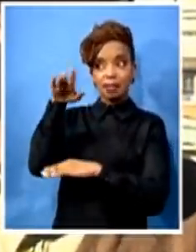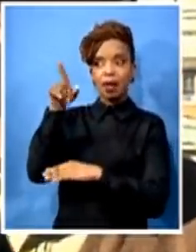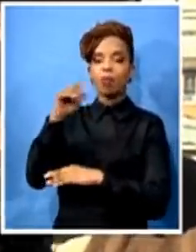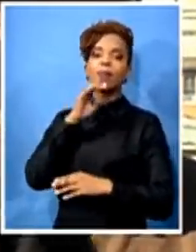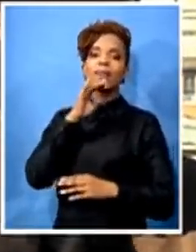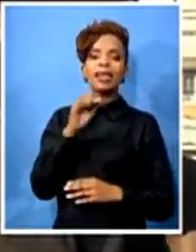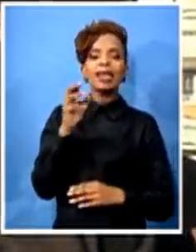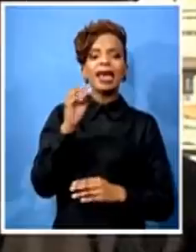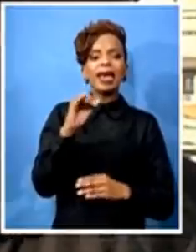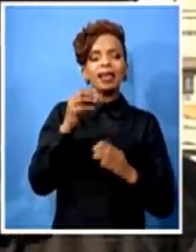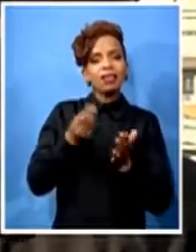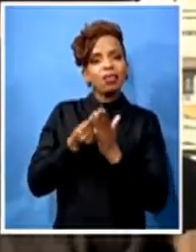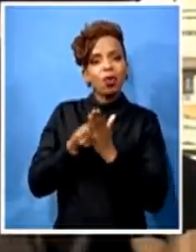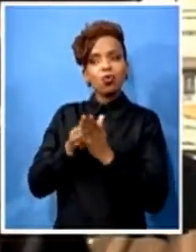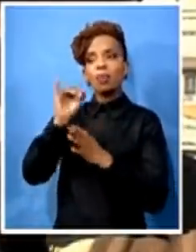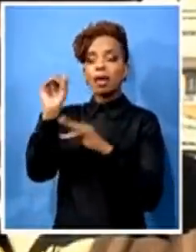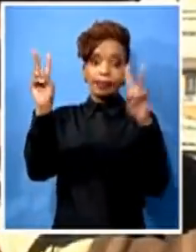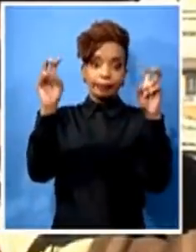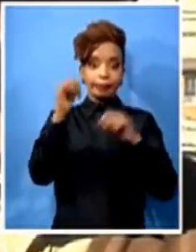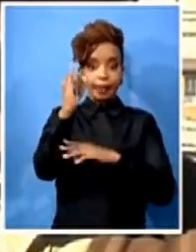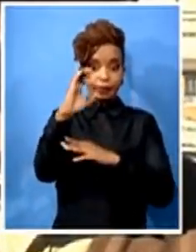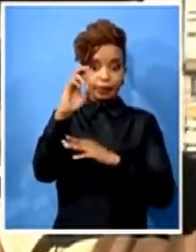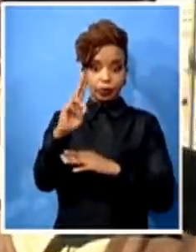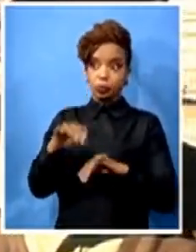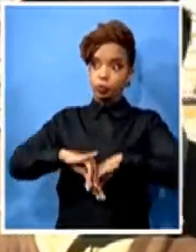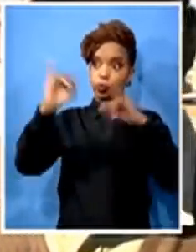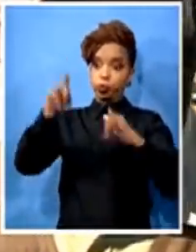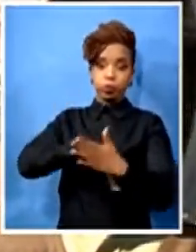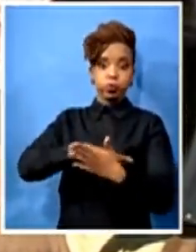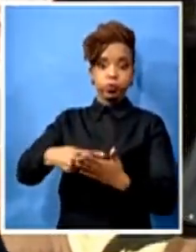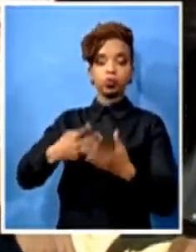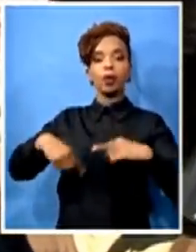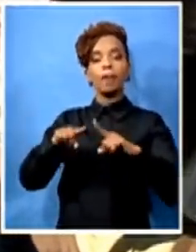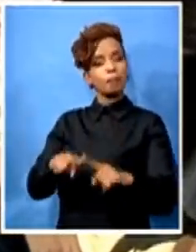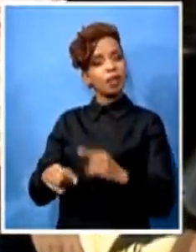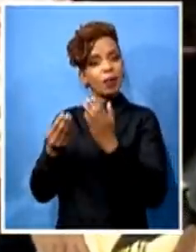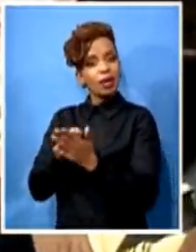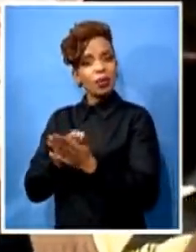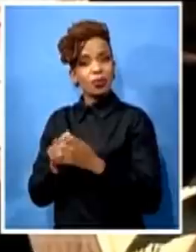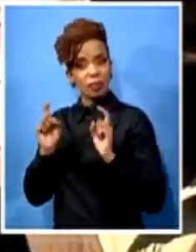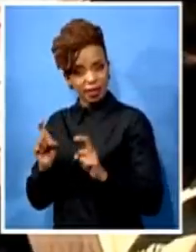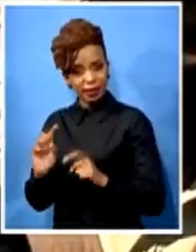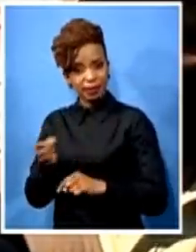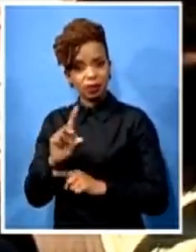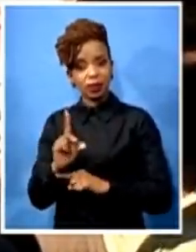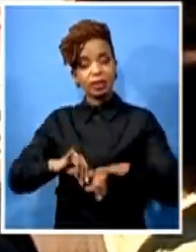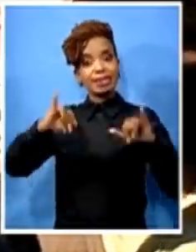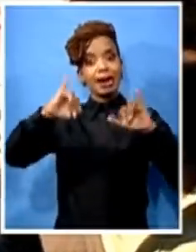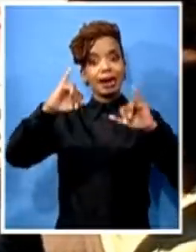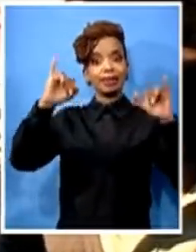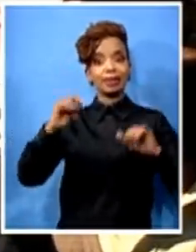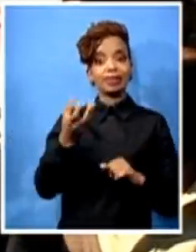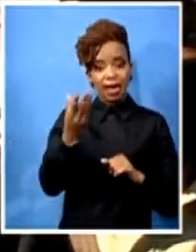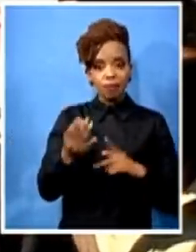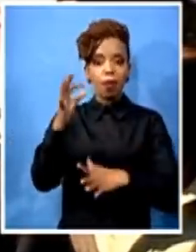million people are setting starvation. It is a crisis on its own. There is a political crisis in that country.